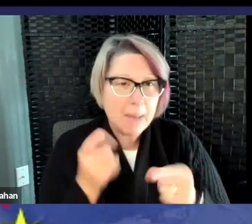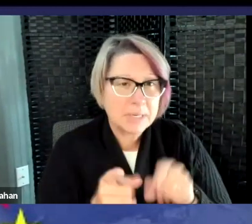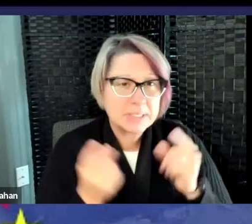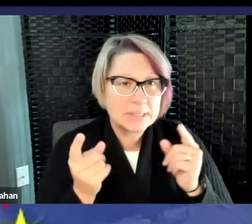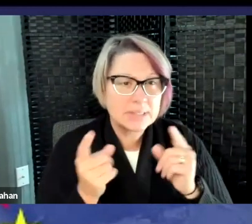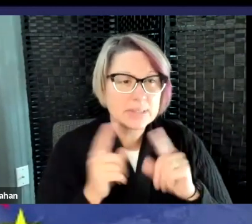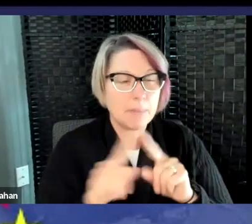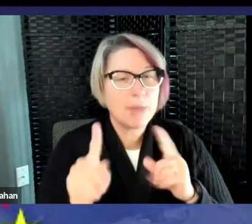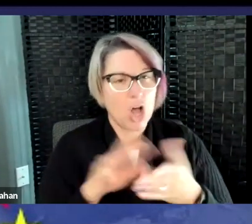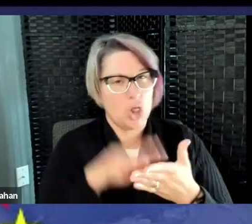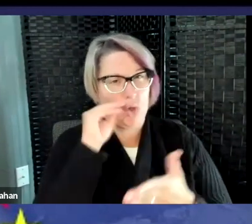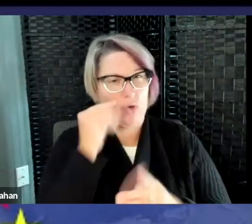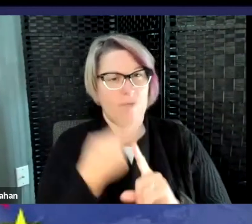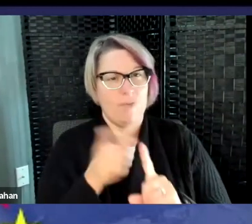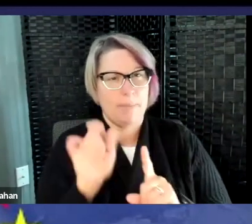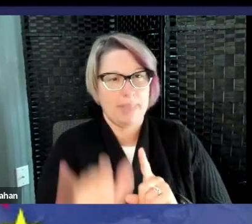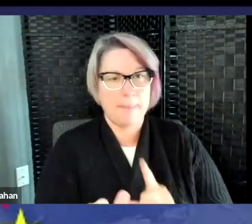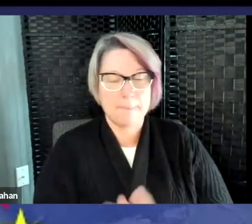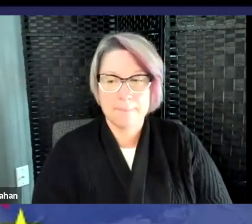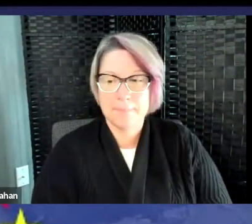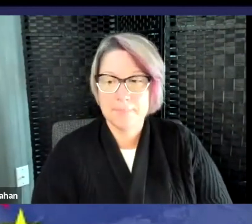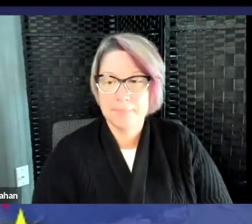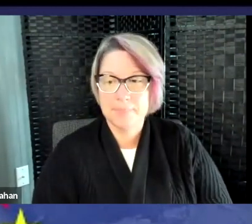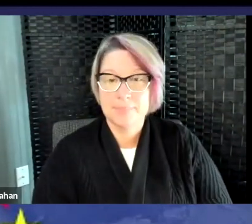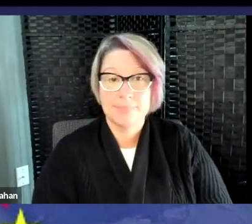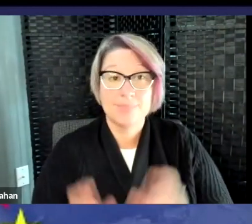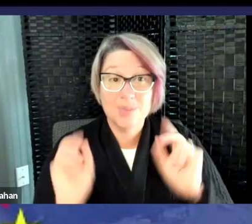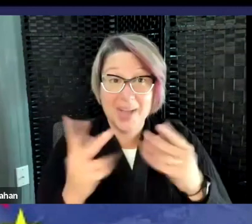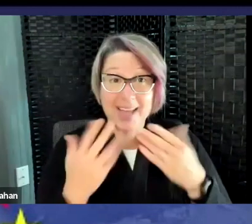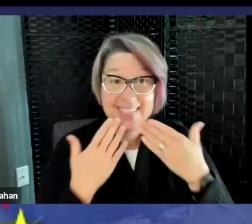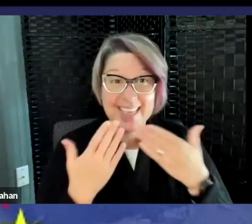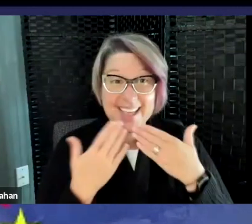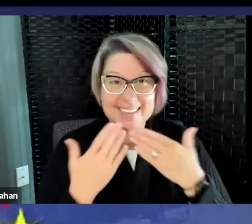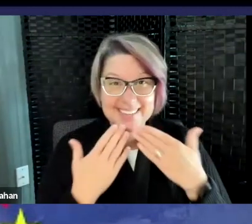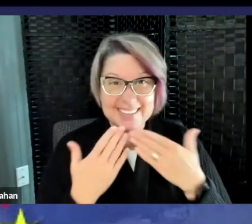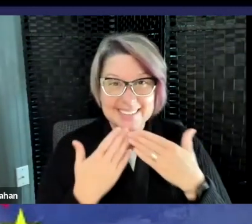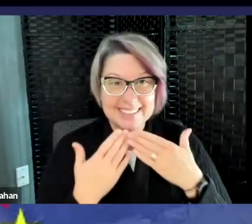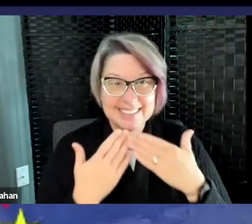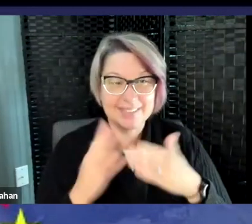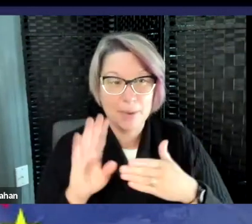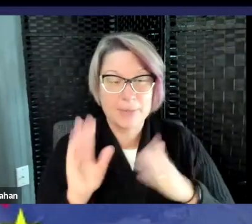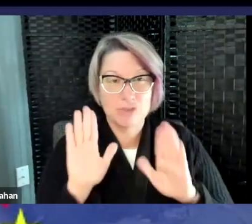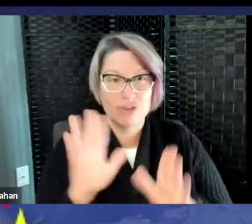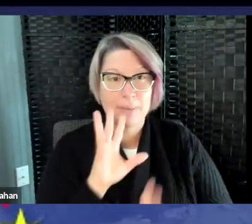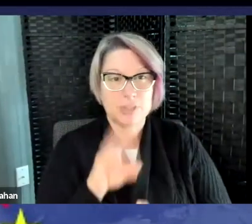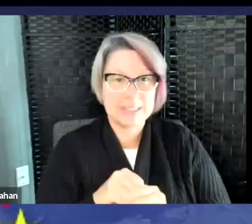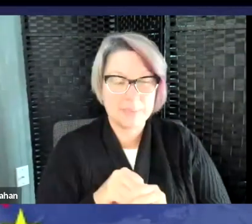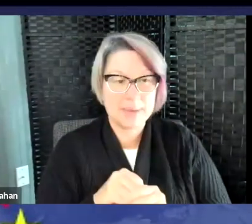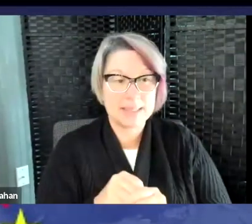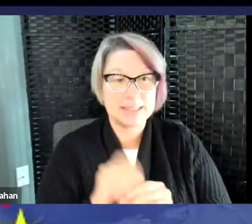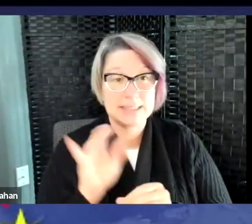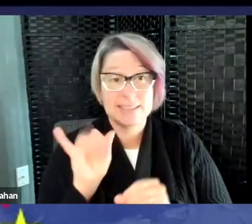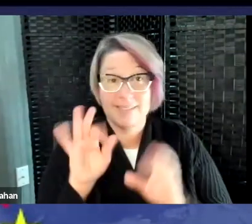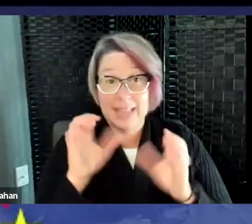just you want to learn from it. All right. Yeah. Thank you guys. Thank you for saying thank you and being such great participants. And if there's any classrooms